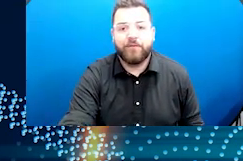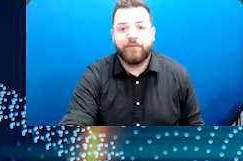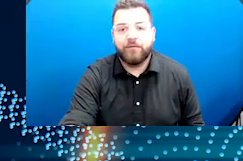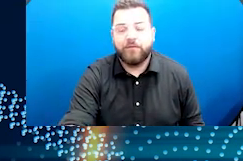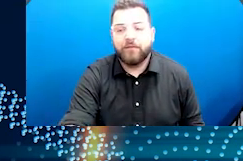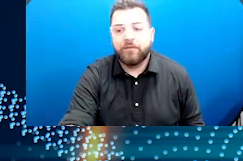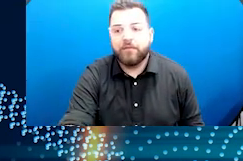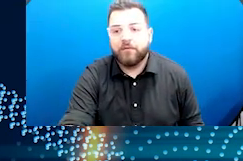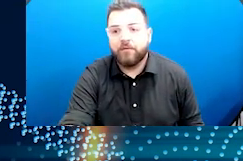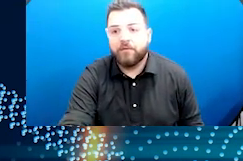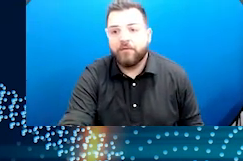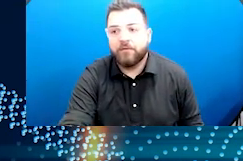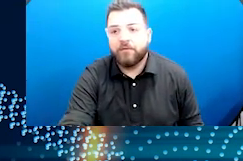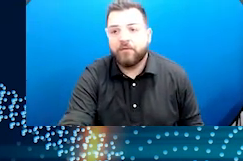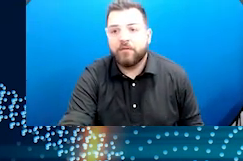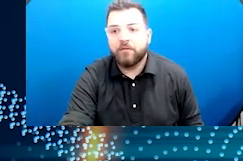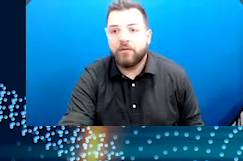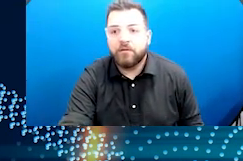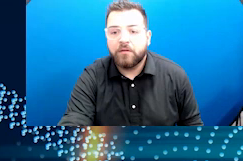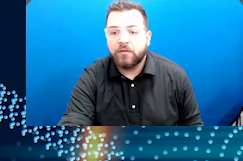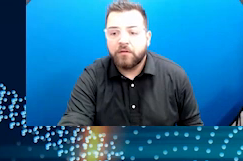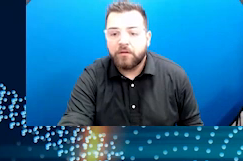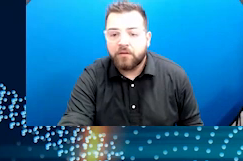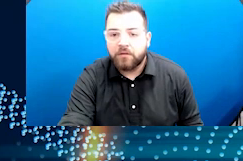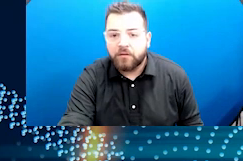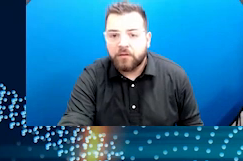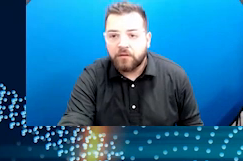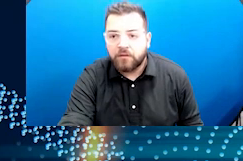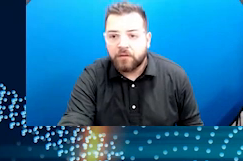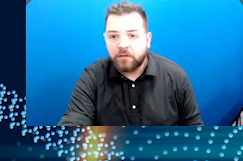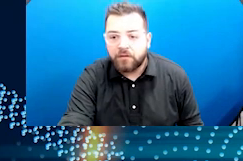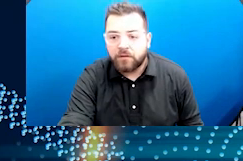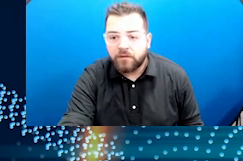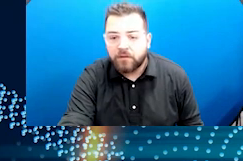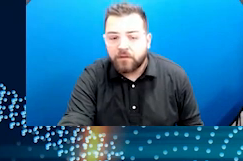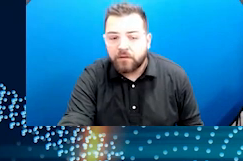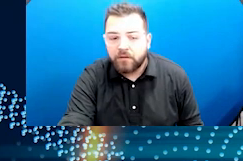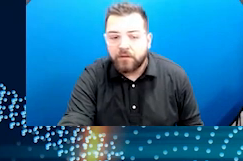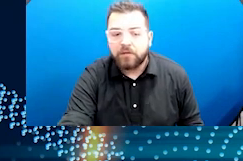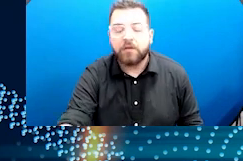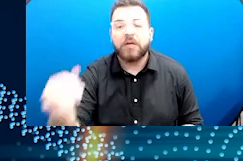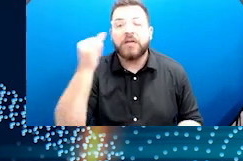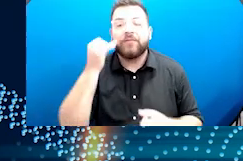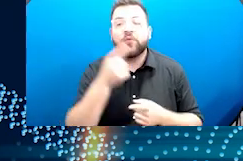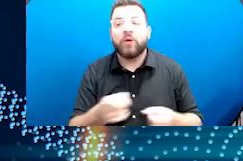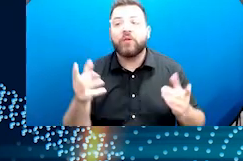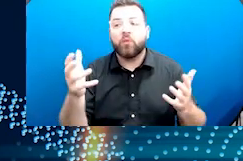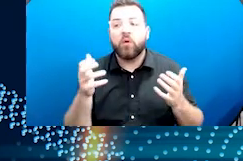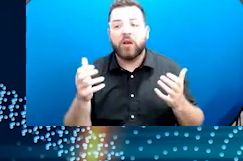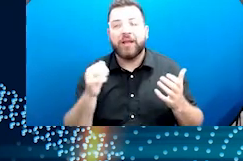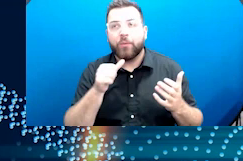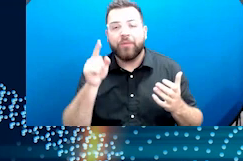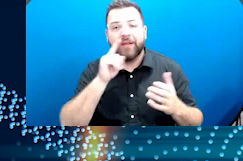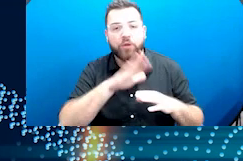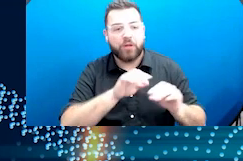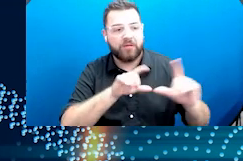perplexity was another issue right now. Yeah, sure. Okay, yeah, I don't know about Perplexity. There's a bunch of them. If you guys want to, I don't think it's on here, but there's a